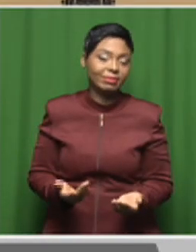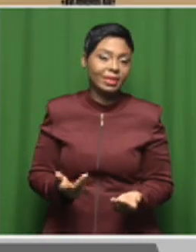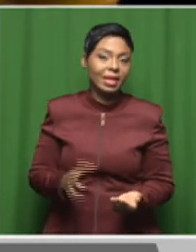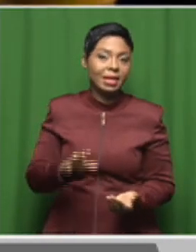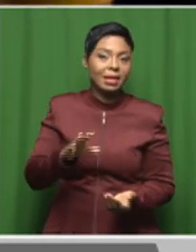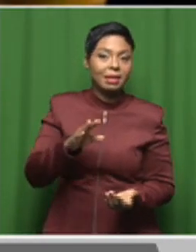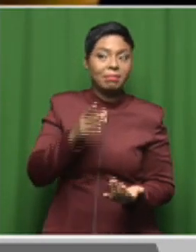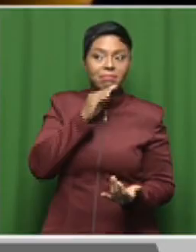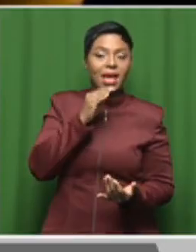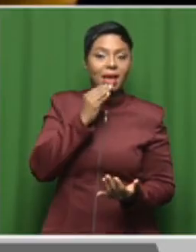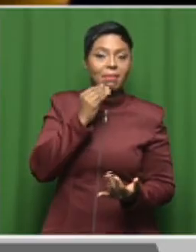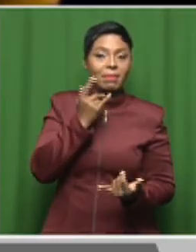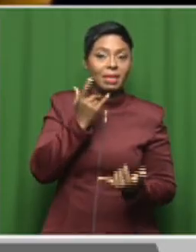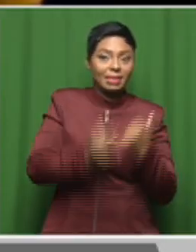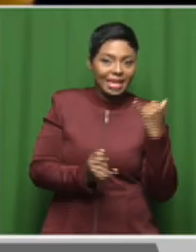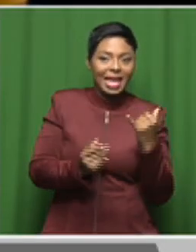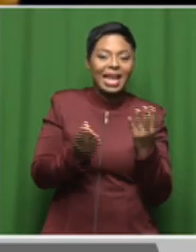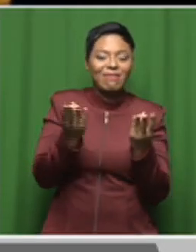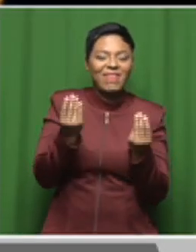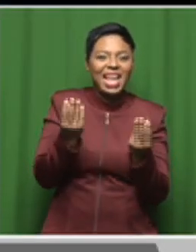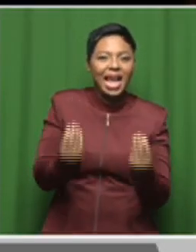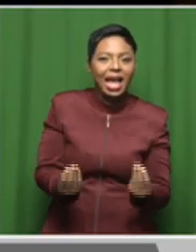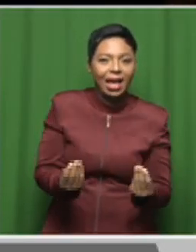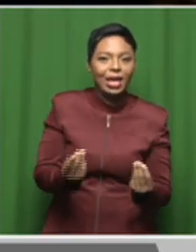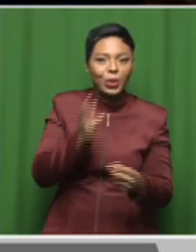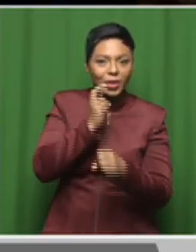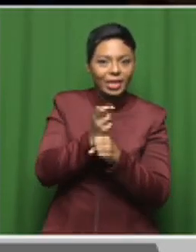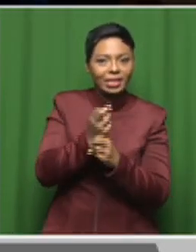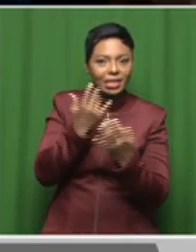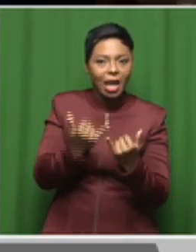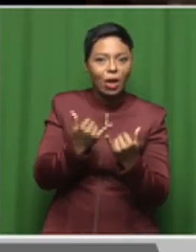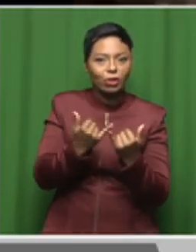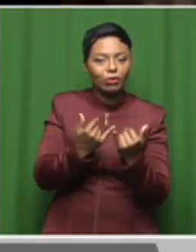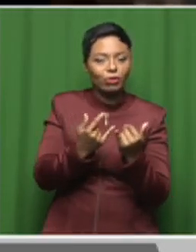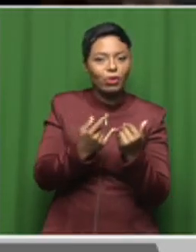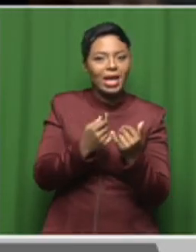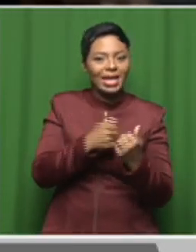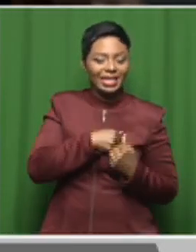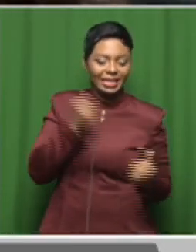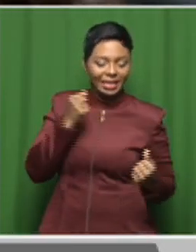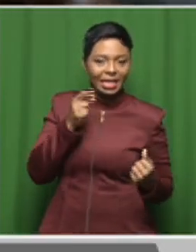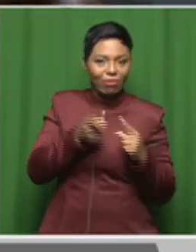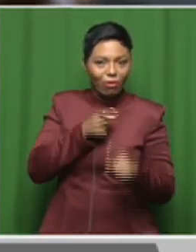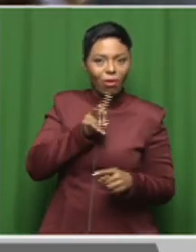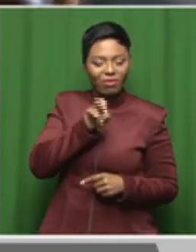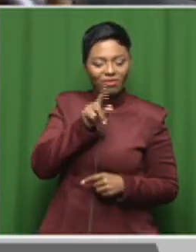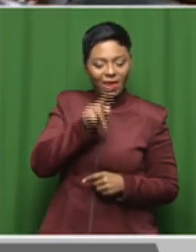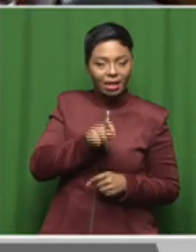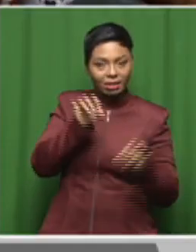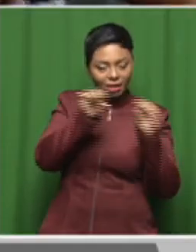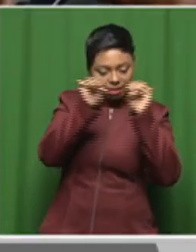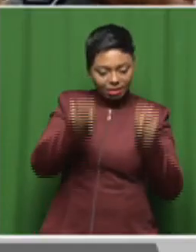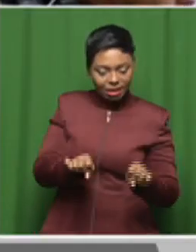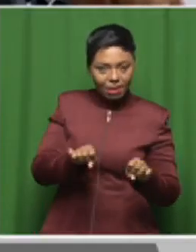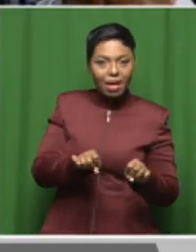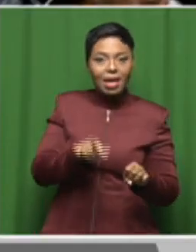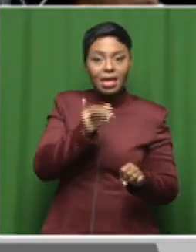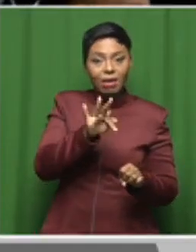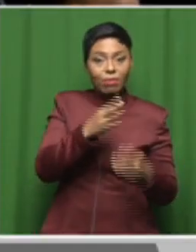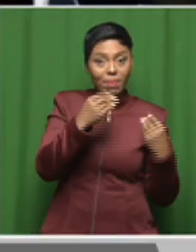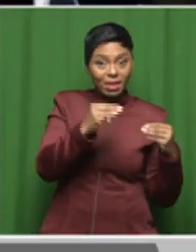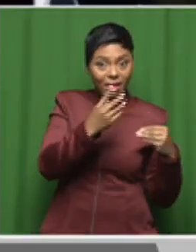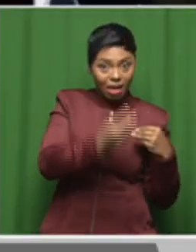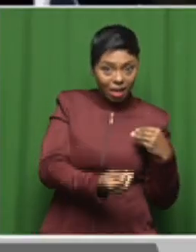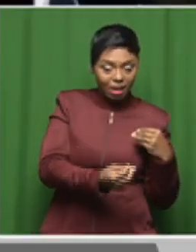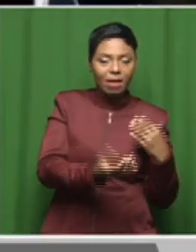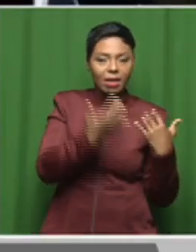to misstate the figures that you have to declare in your VAT return as a vendor. So from a vendor perspective, I would advise, if you think you're going to